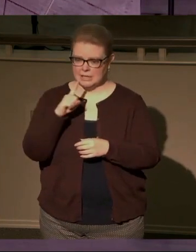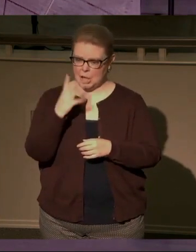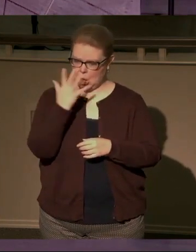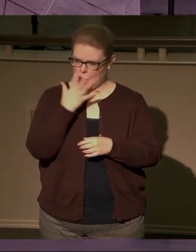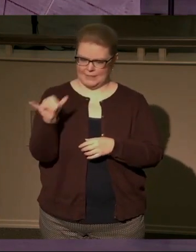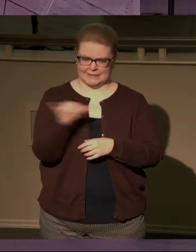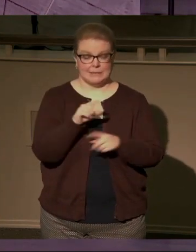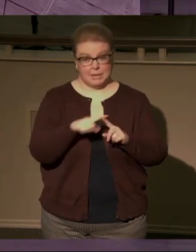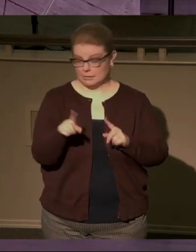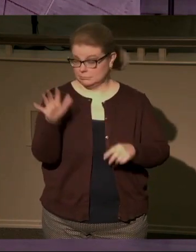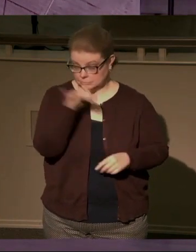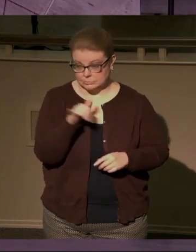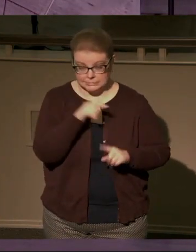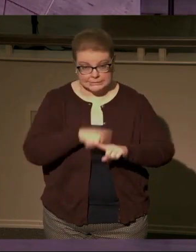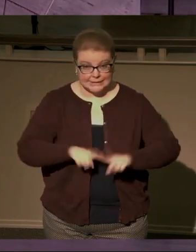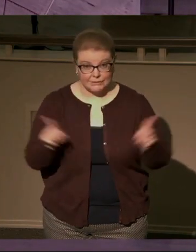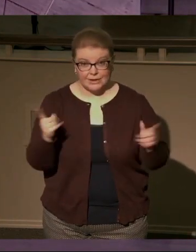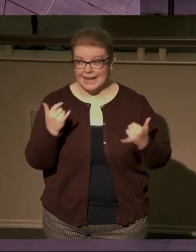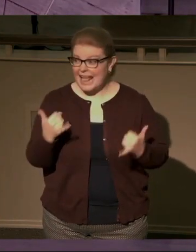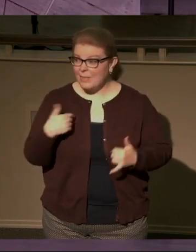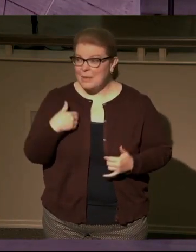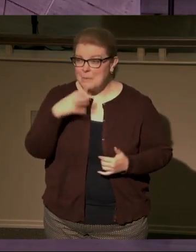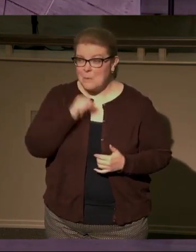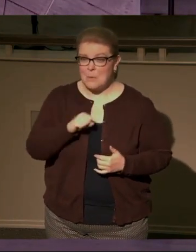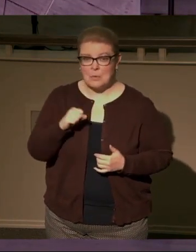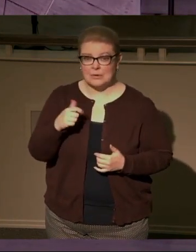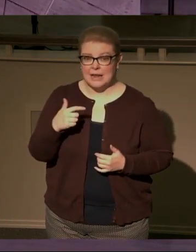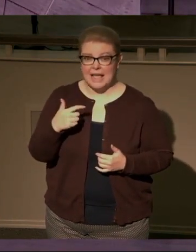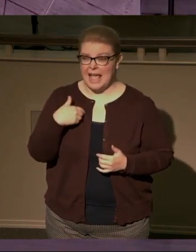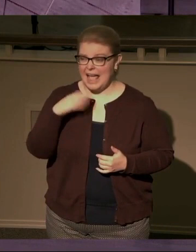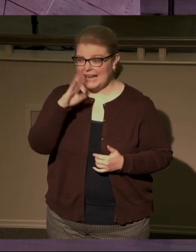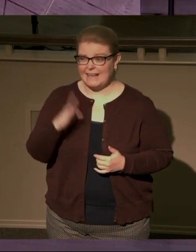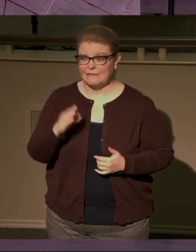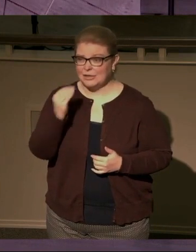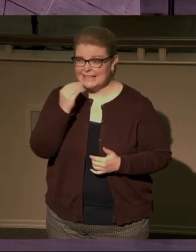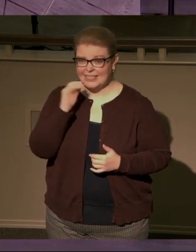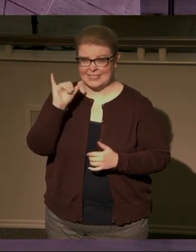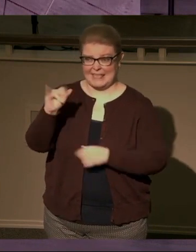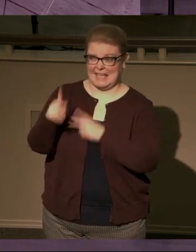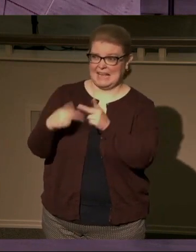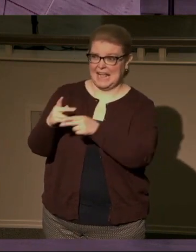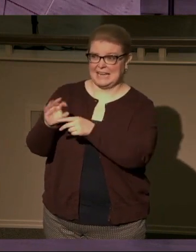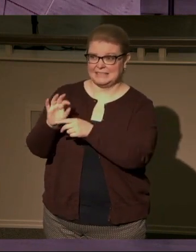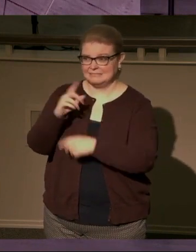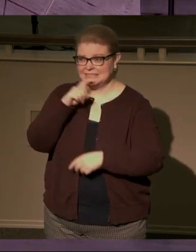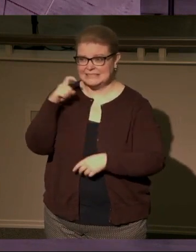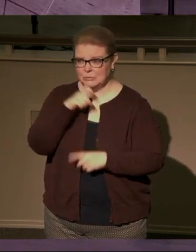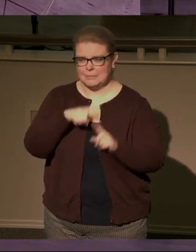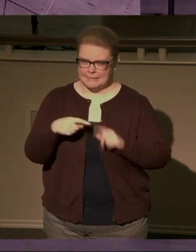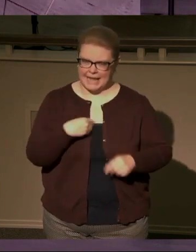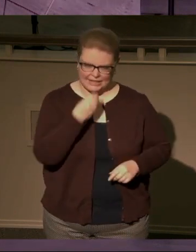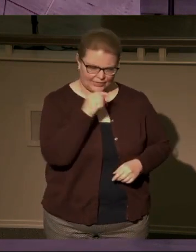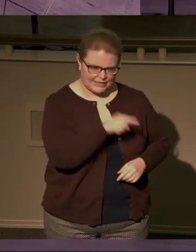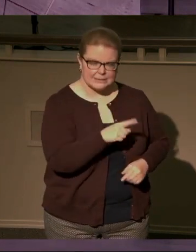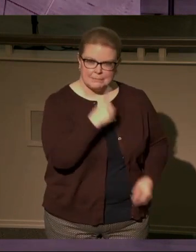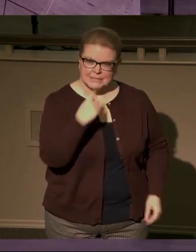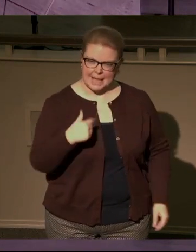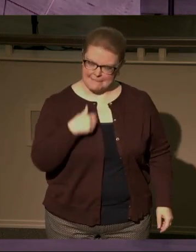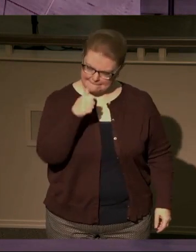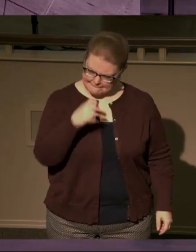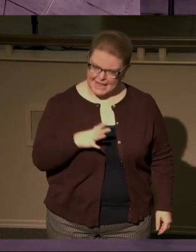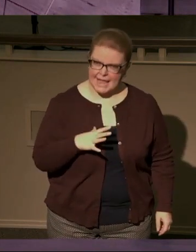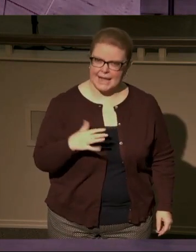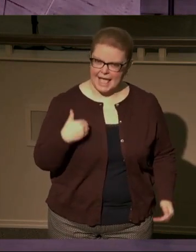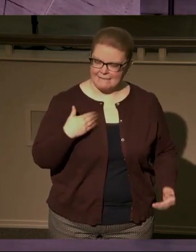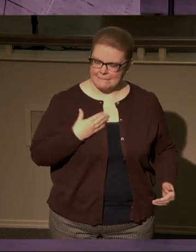And now that I'm old, I never eat Cheerios, but I sometimes eat Fruit Loops. Because I'm a man and I have my own wallet. I